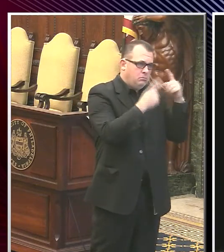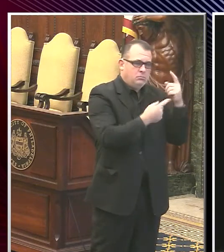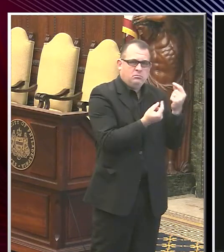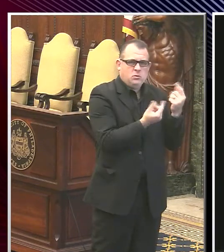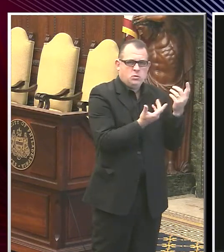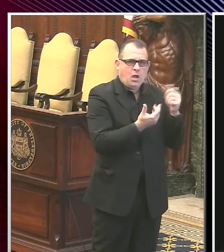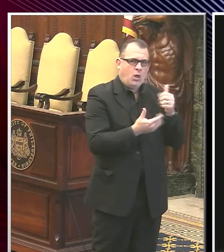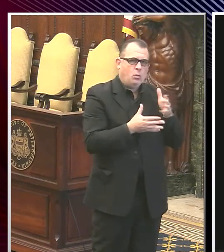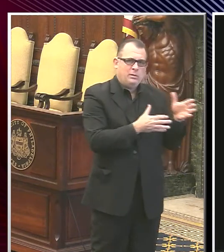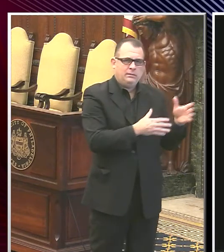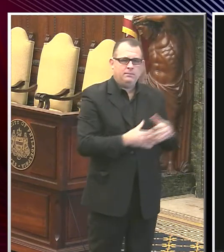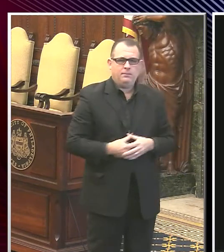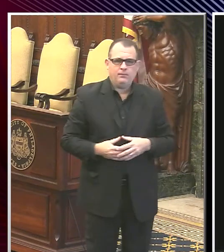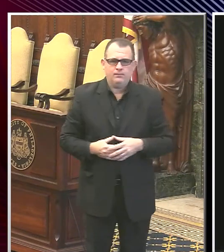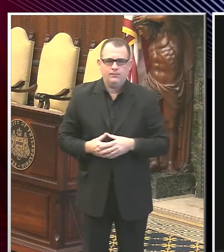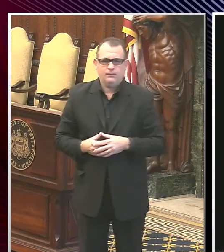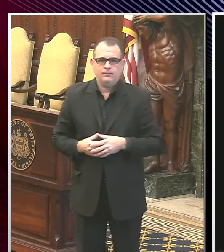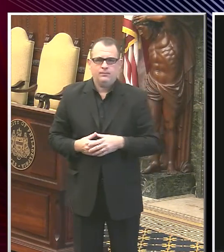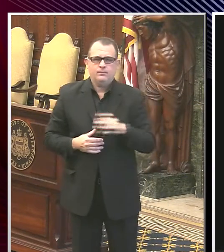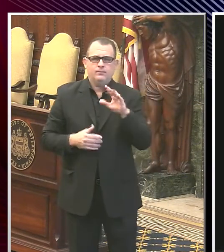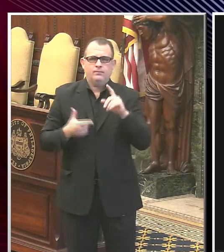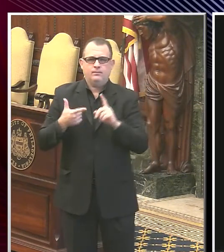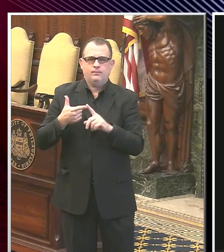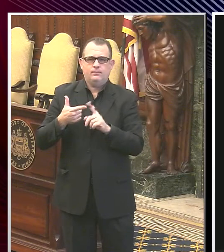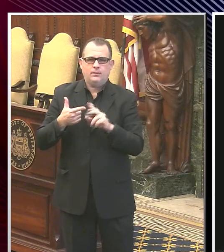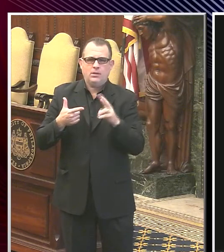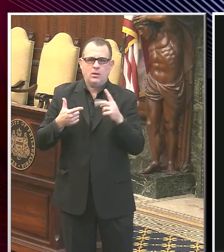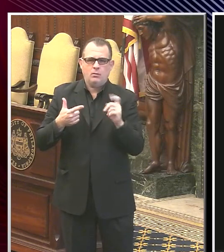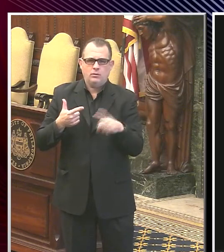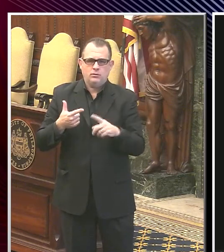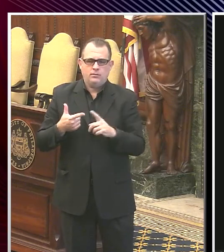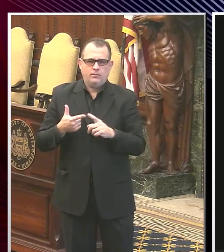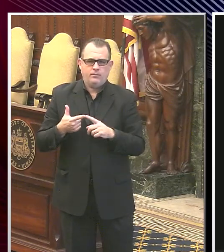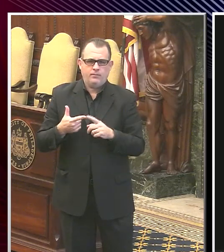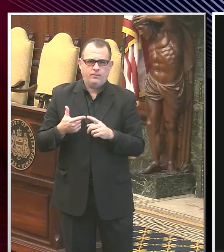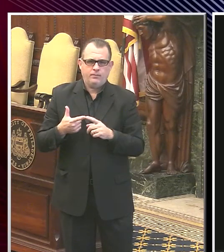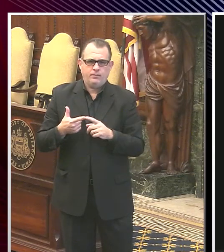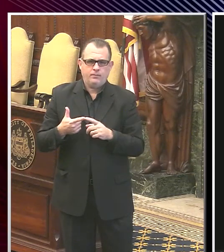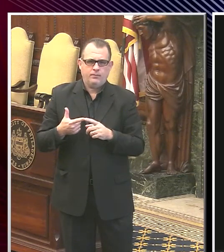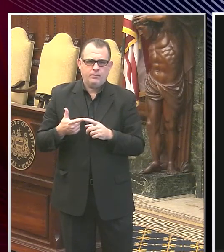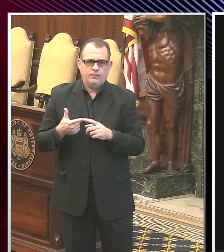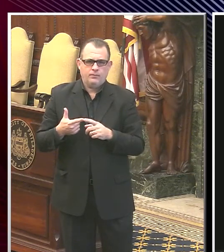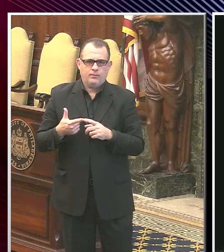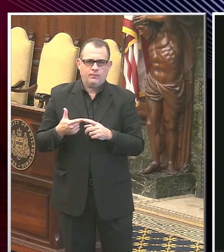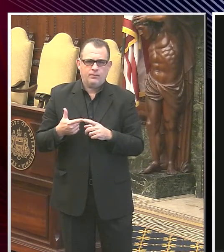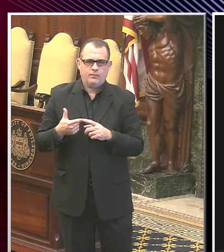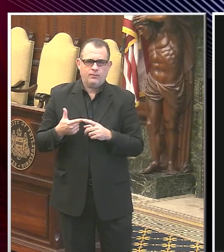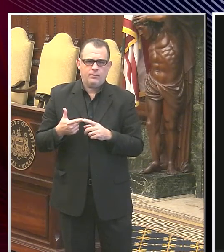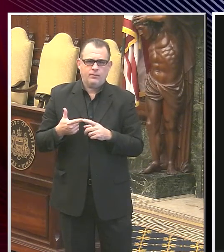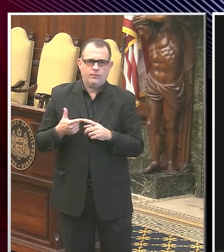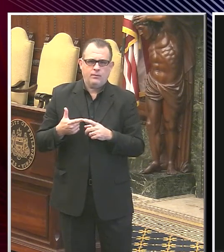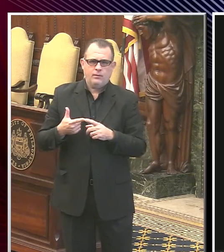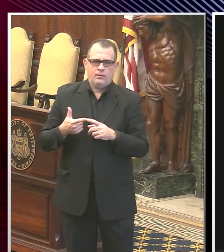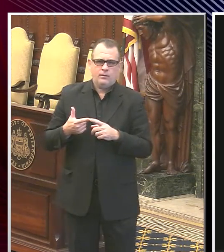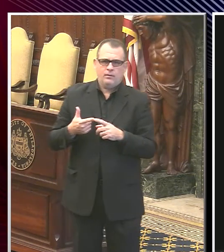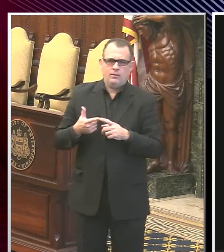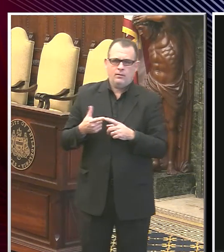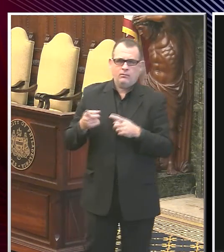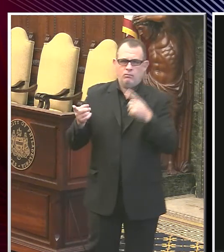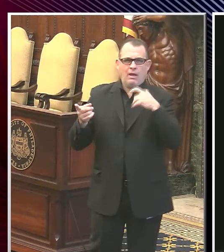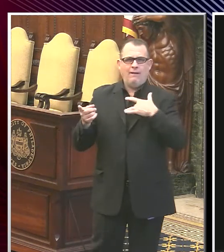realistic are you looking at as far as getting through all 4 of the phases from phase 1 to phase 4, and how soon can that